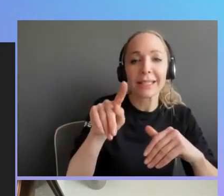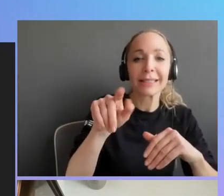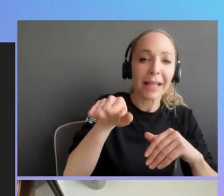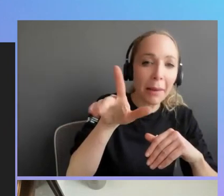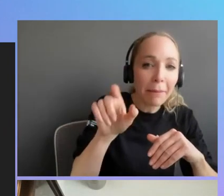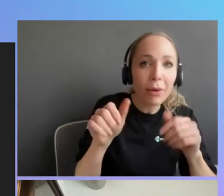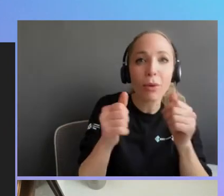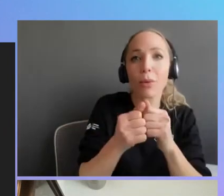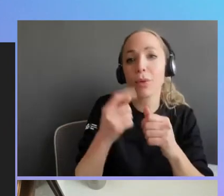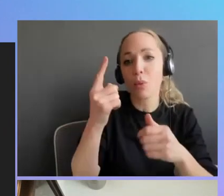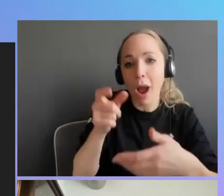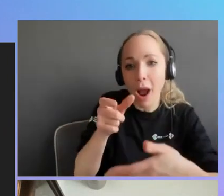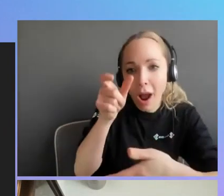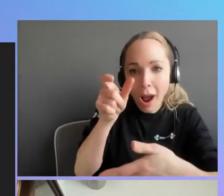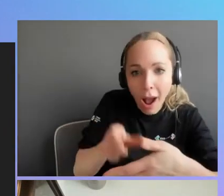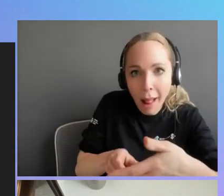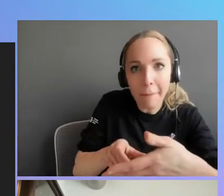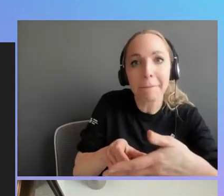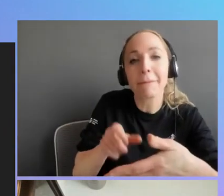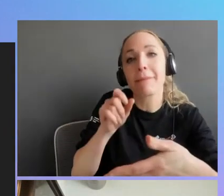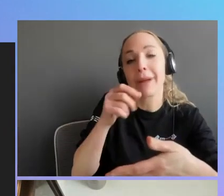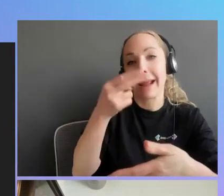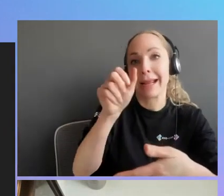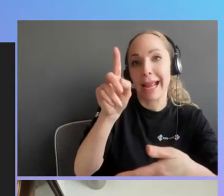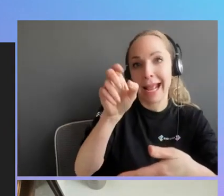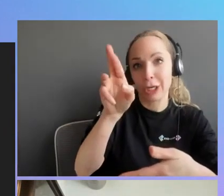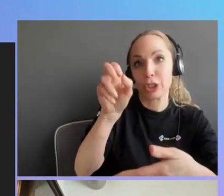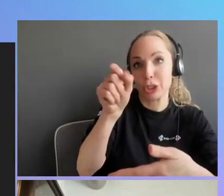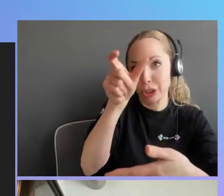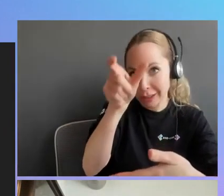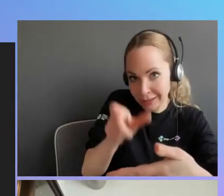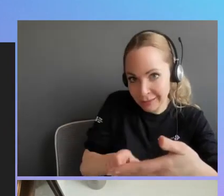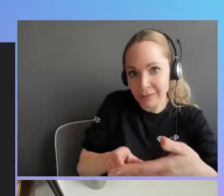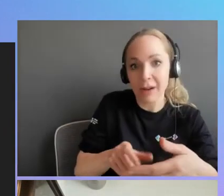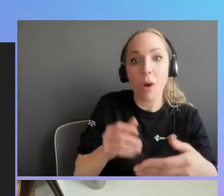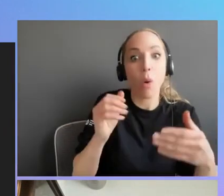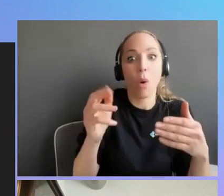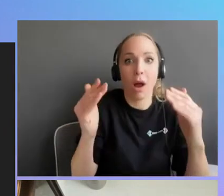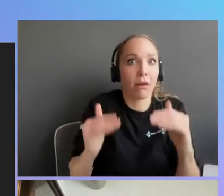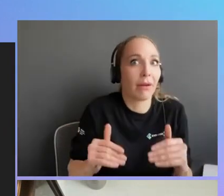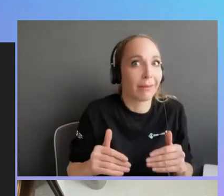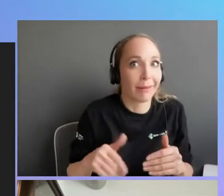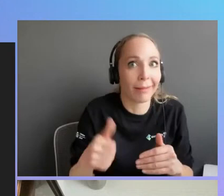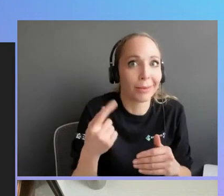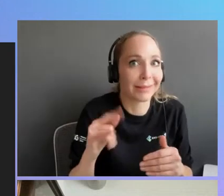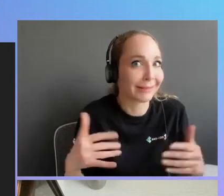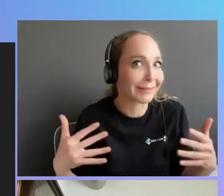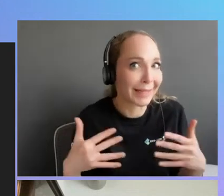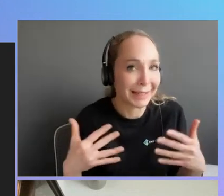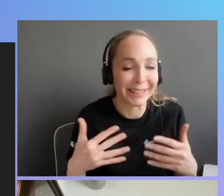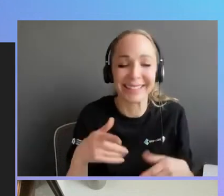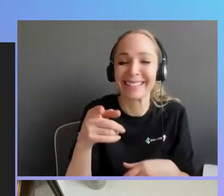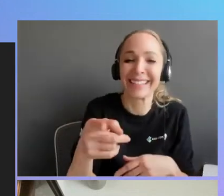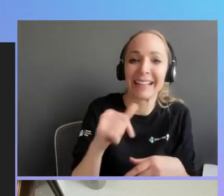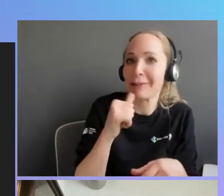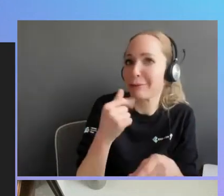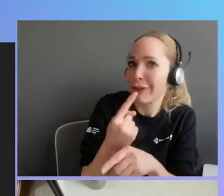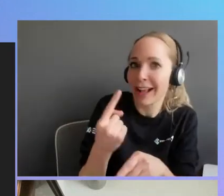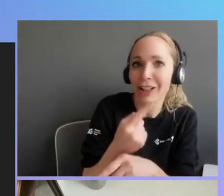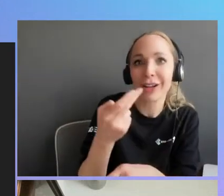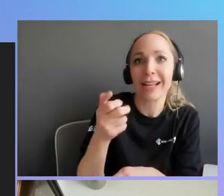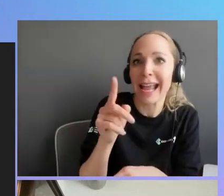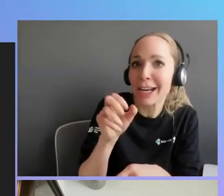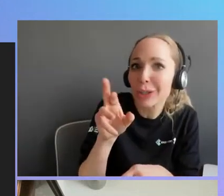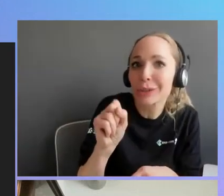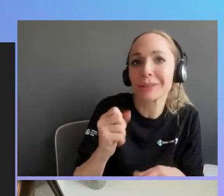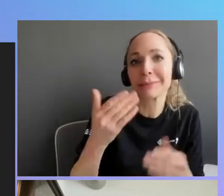scary tables that are a table with irregular headers, maybe like a single header cell associated with a range of cells. And we